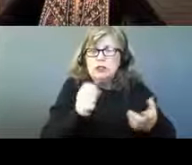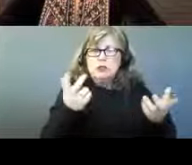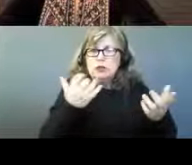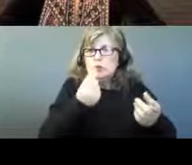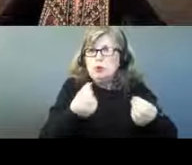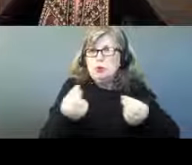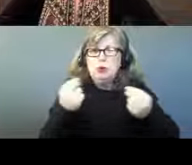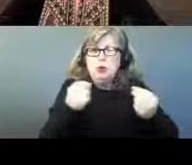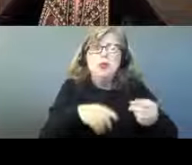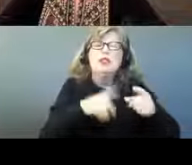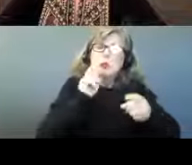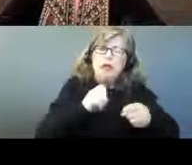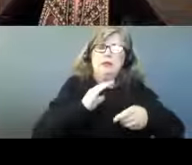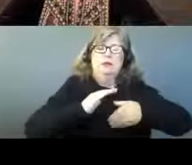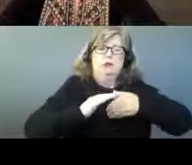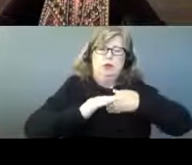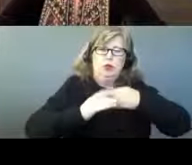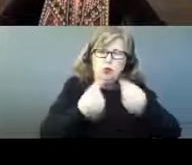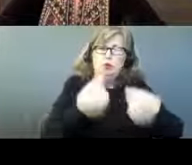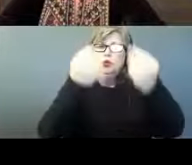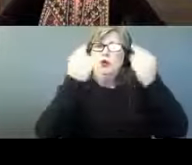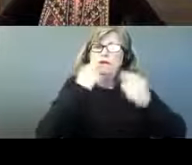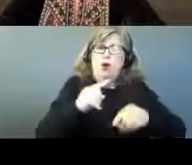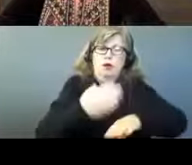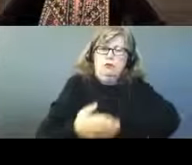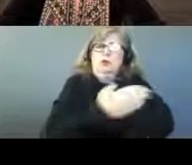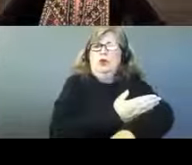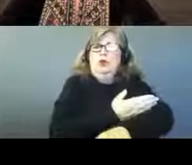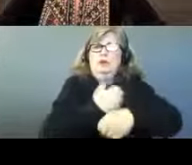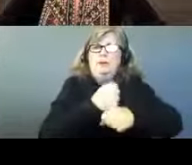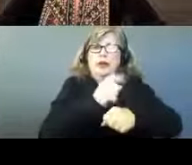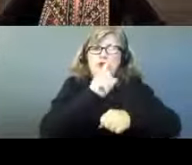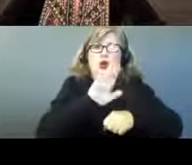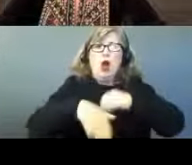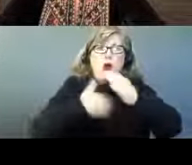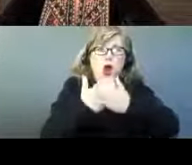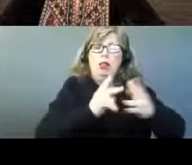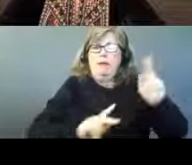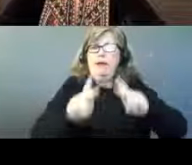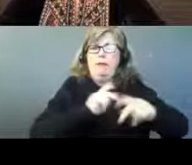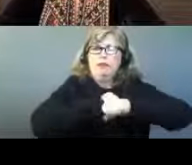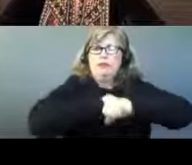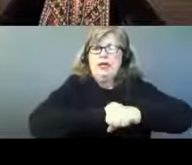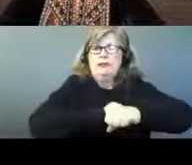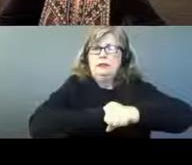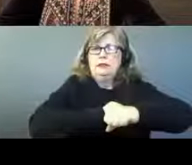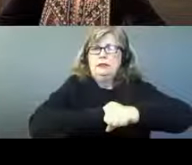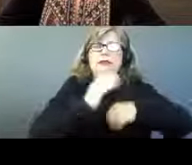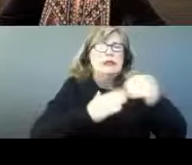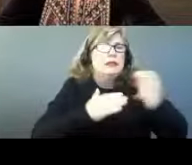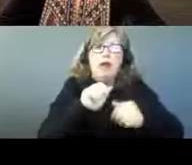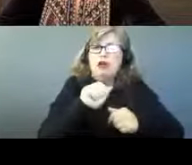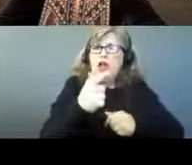Canada becomes more compassionate and that the human rights of people of all ages are protected and respected.